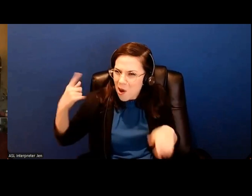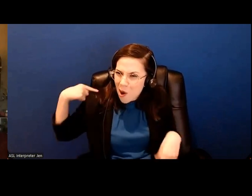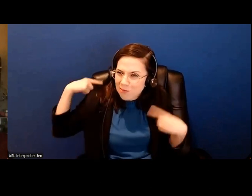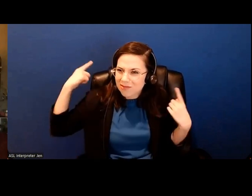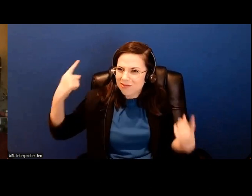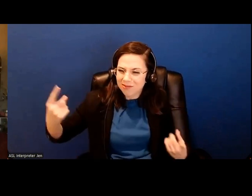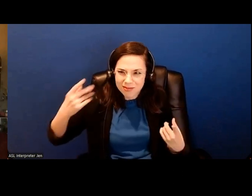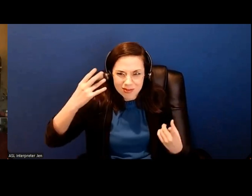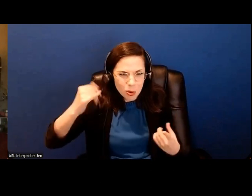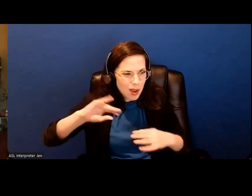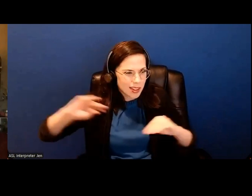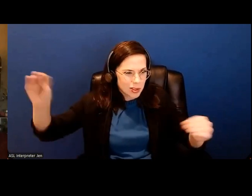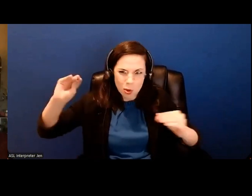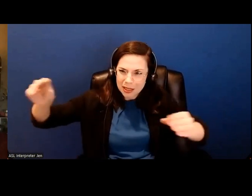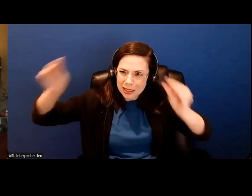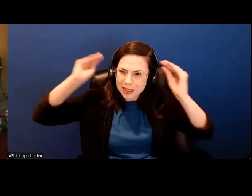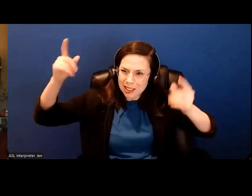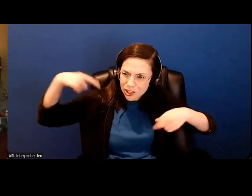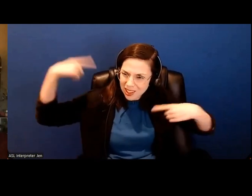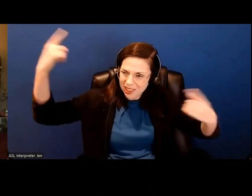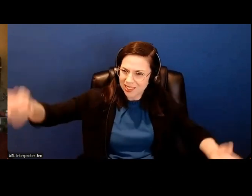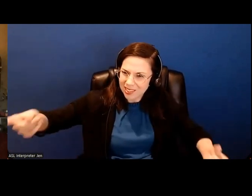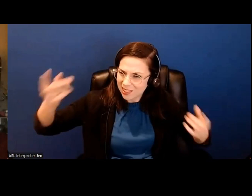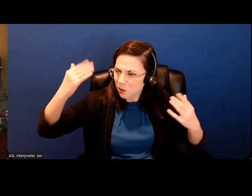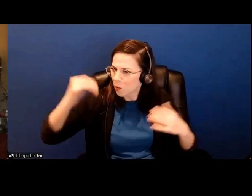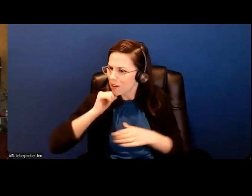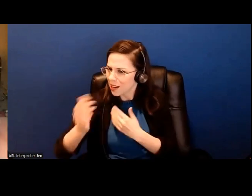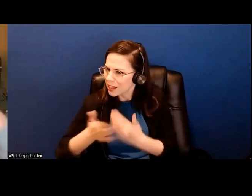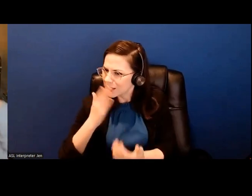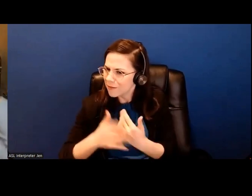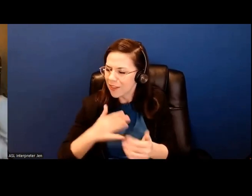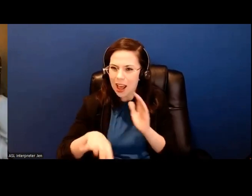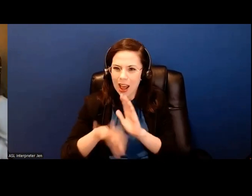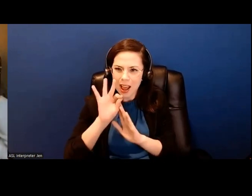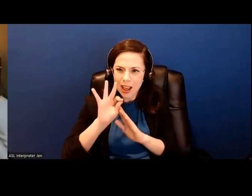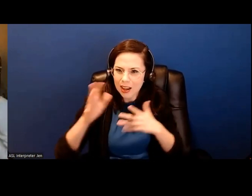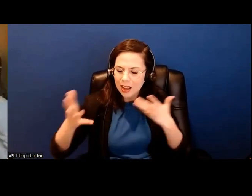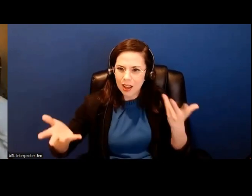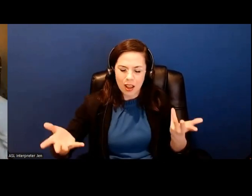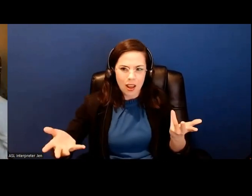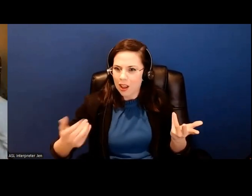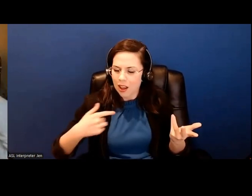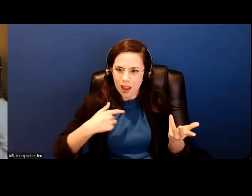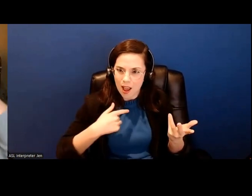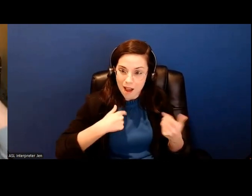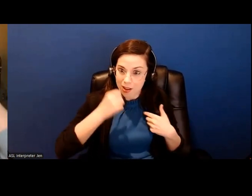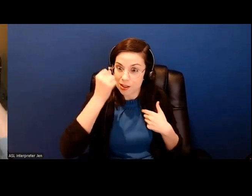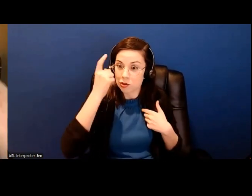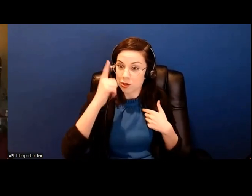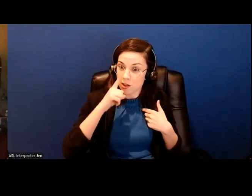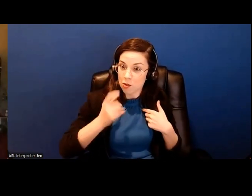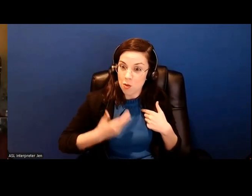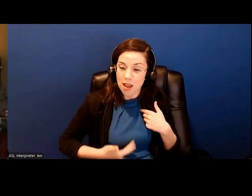aren't we given, why is this information not accessible to me? I've had this understanding of myself as